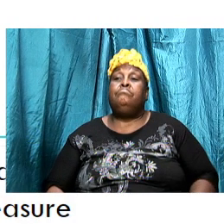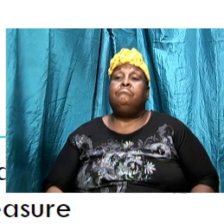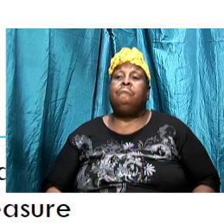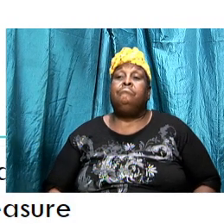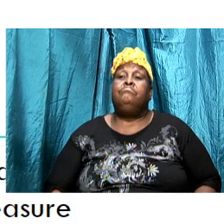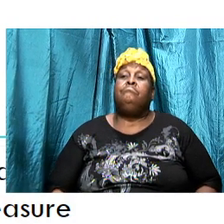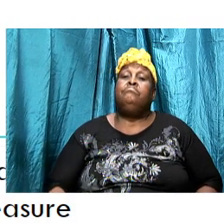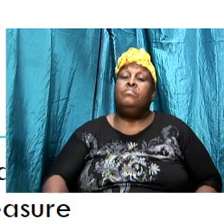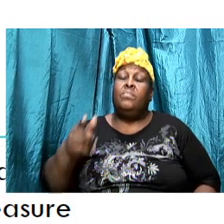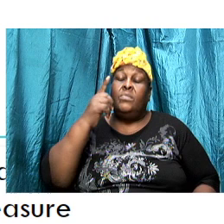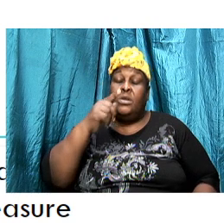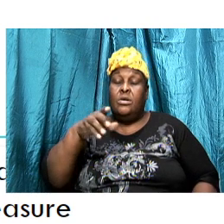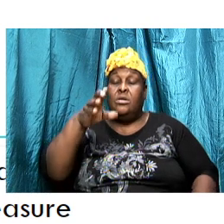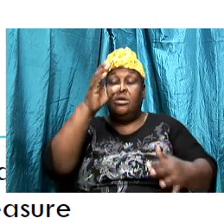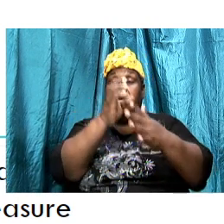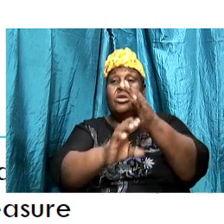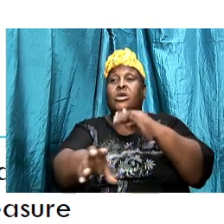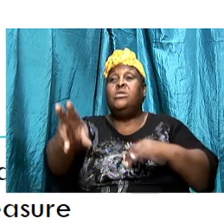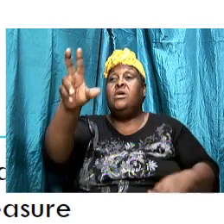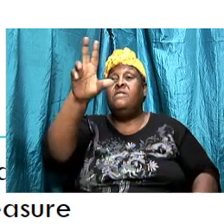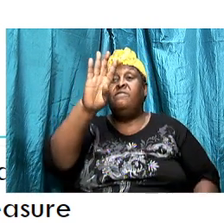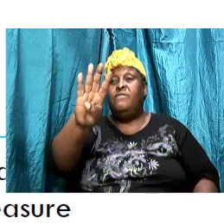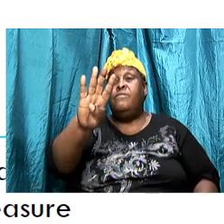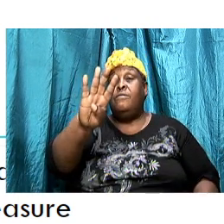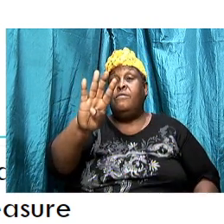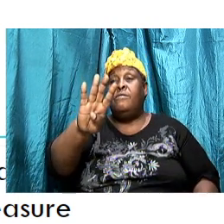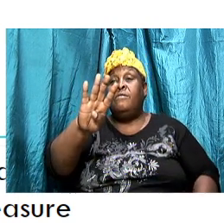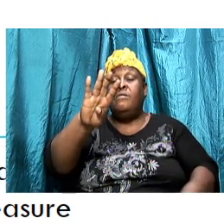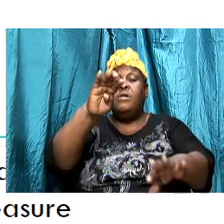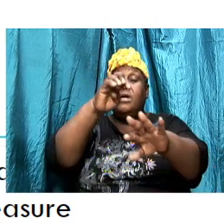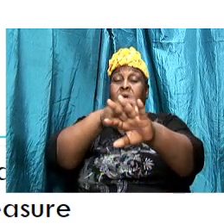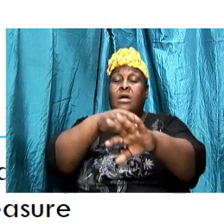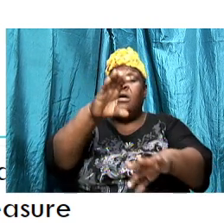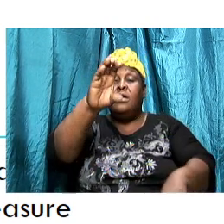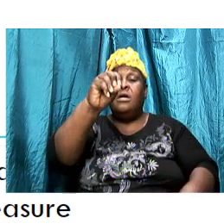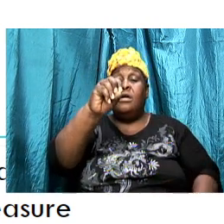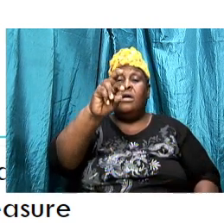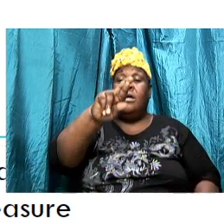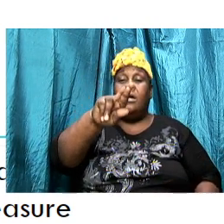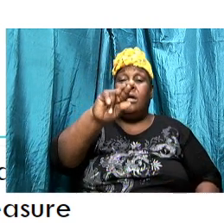of Corinthians and see what Paul is saying here.